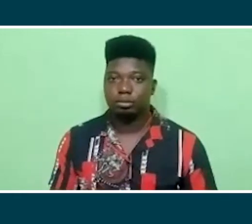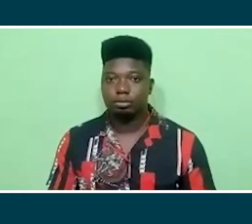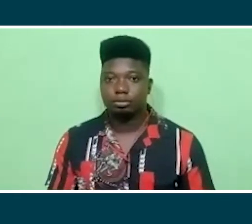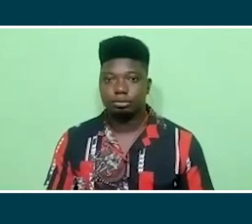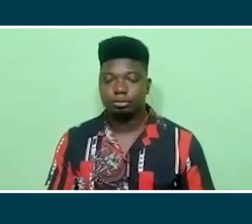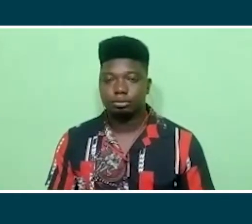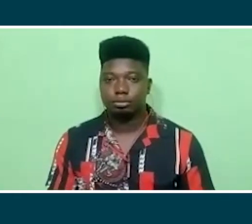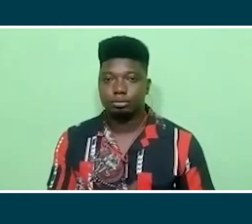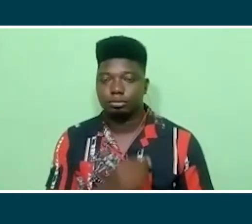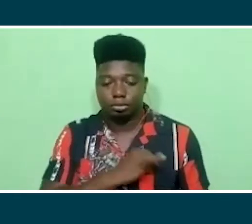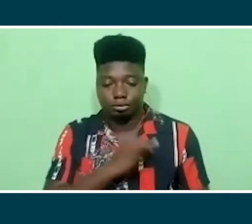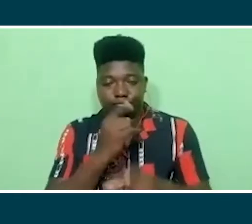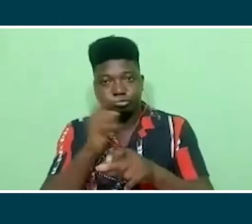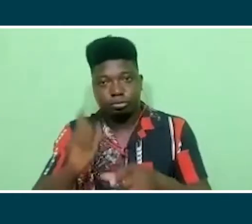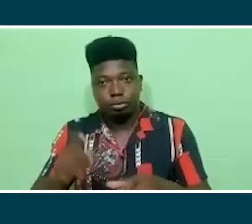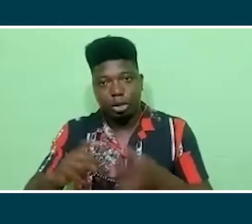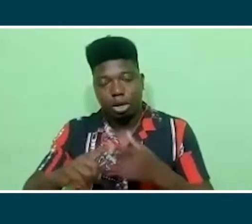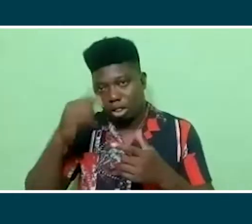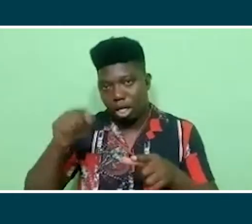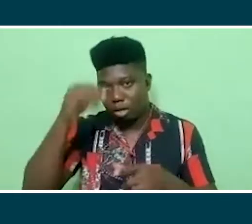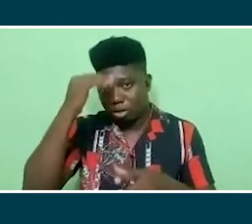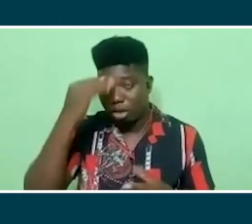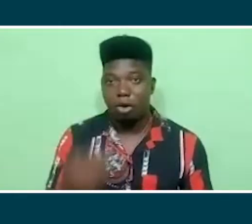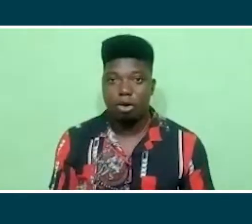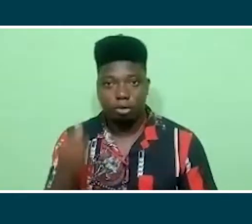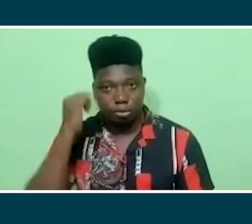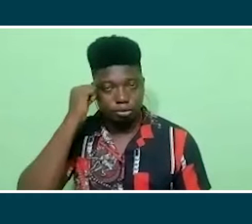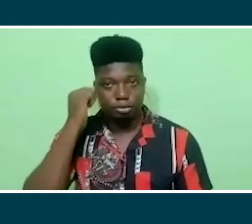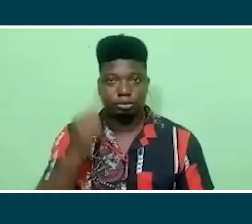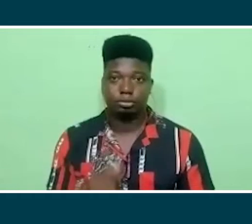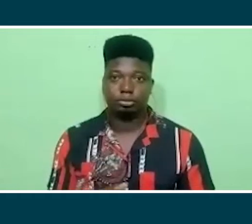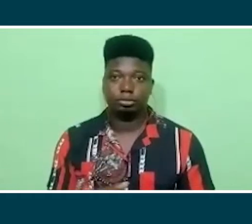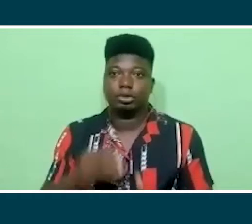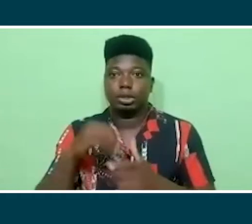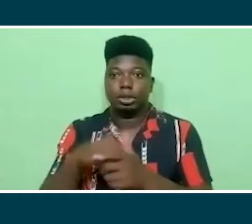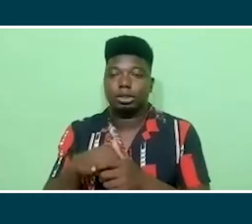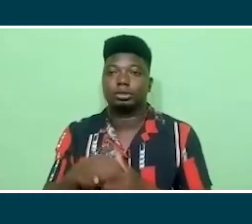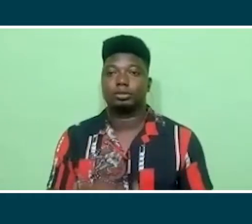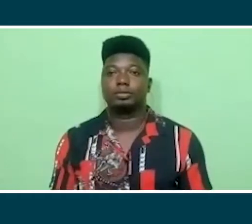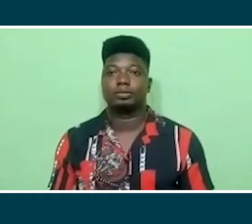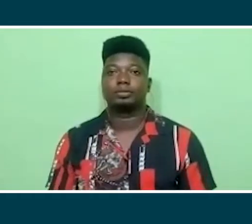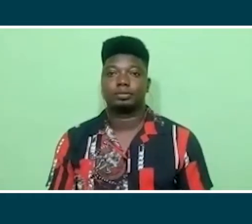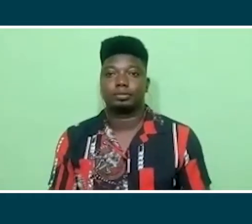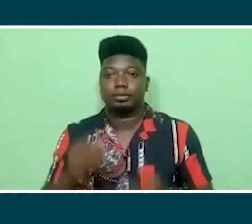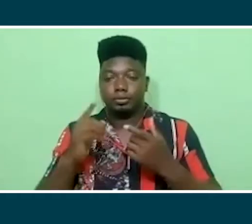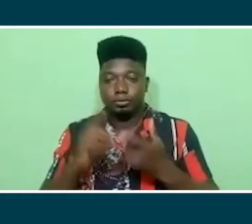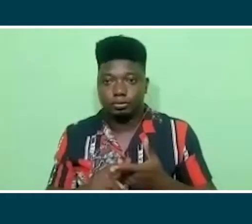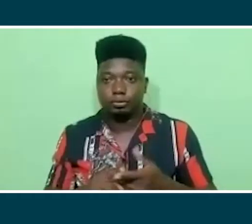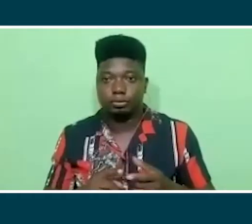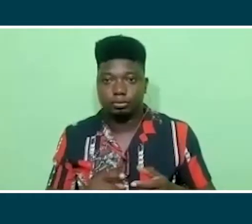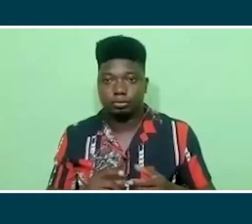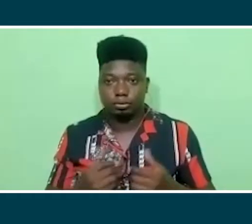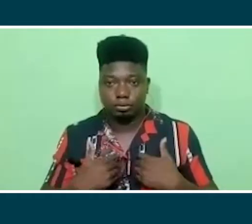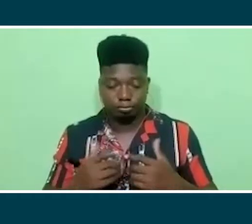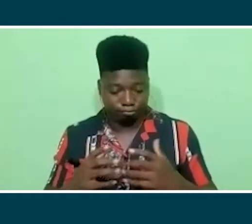let you know. Like, there could have been a middle ground there, right? And to me, toxic masculinity was not just those boys taunting